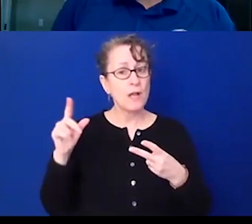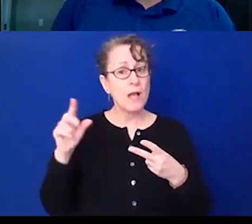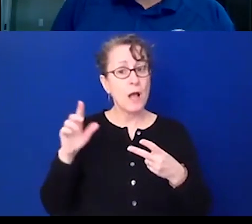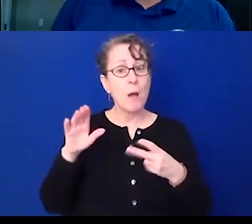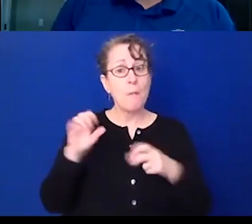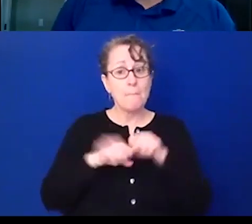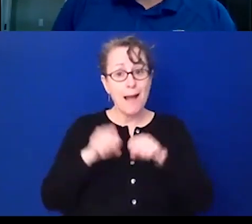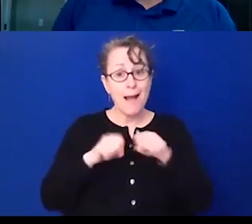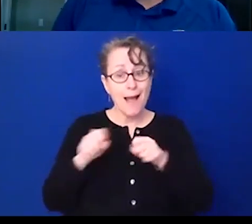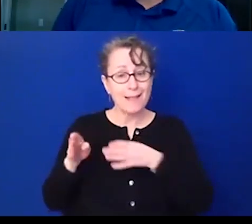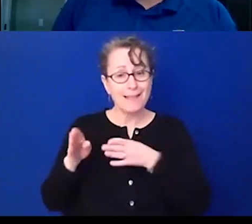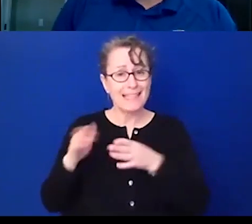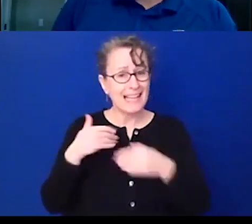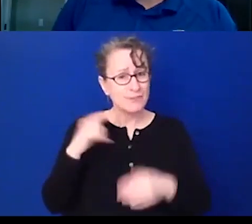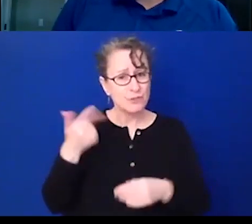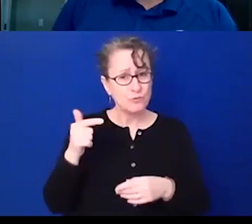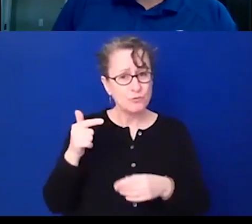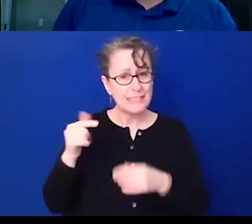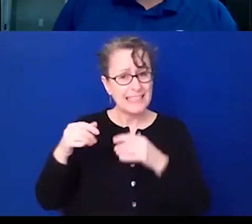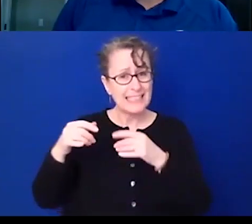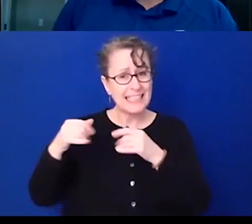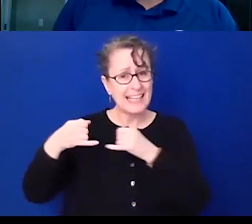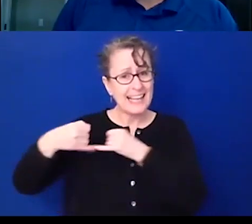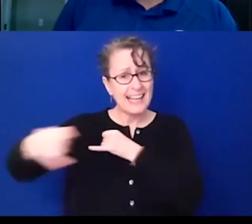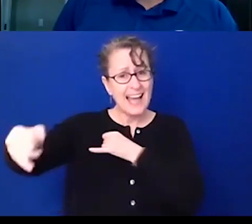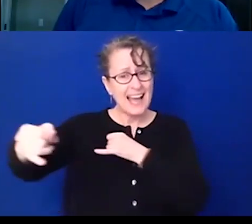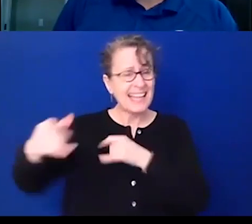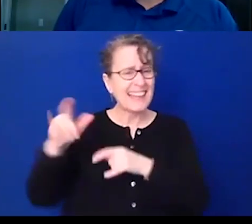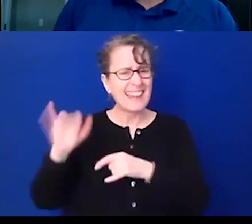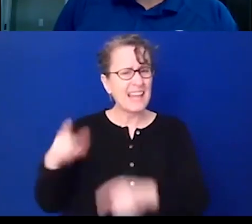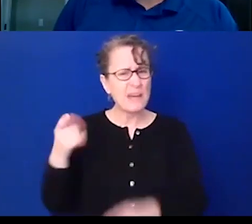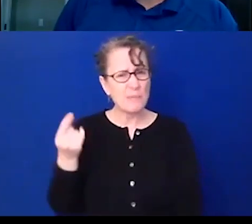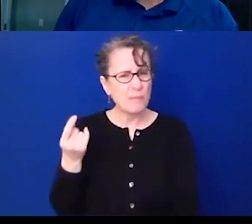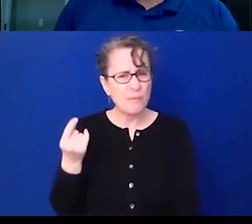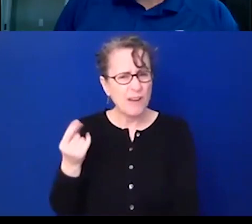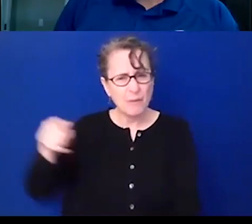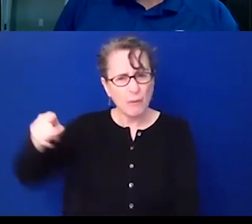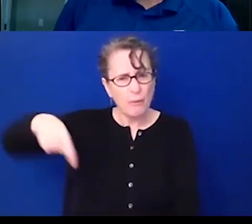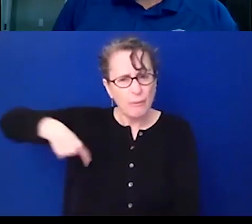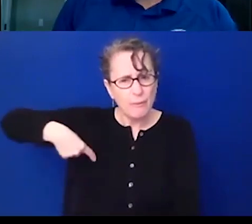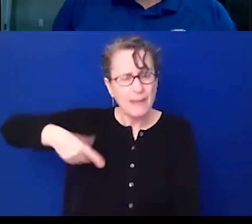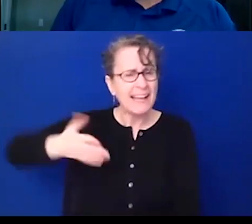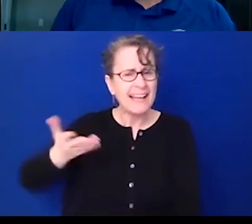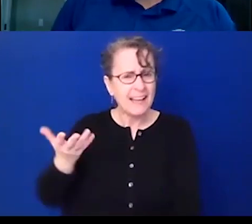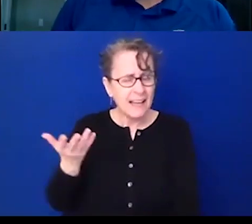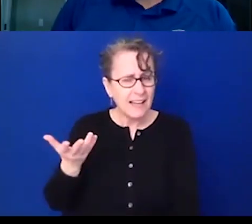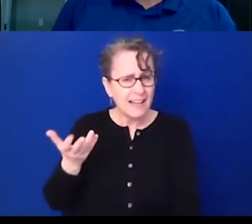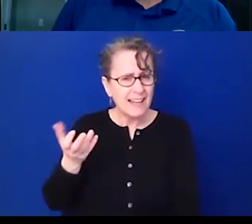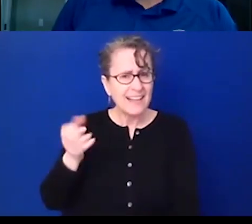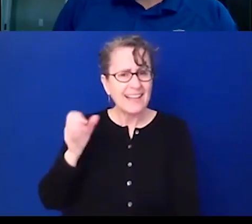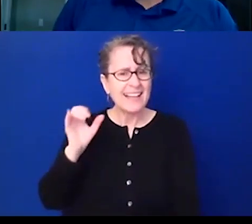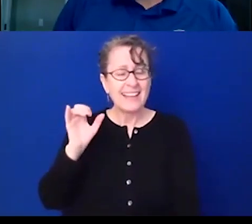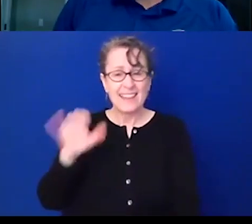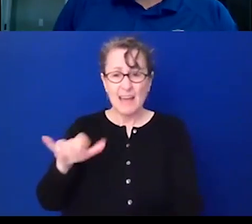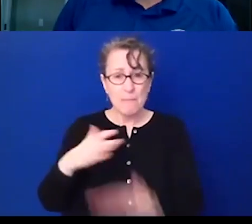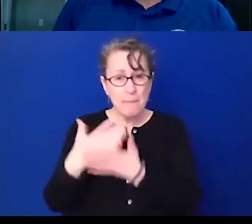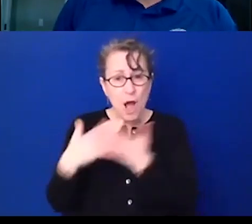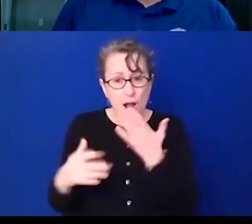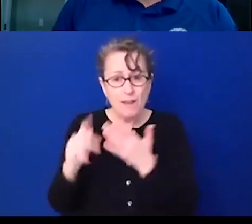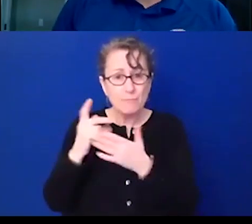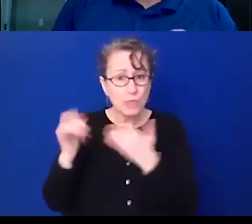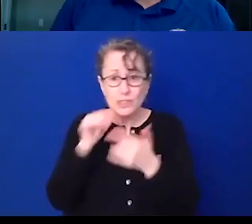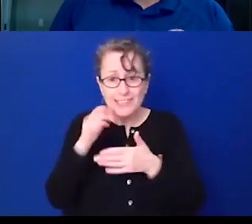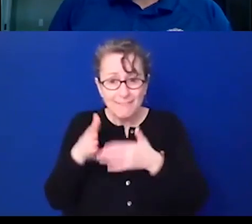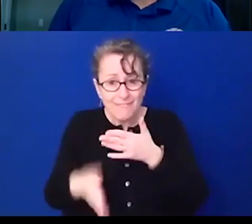just didn't know what that was about. And I didn't know if that was a continuation of a starting project. So can you fill me in? Or